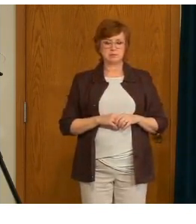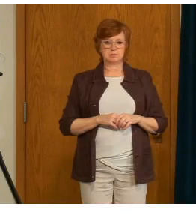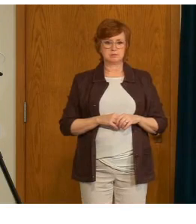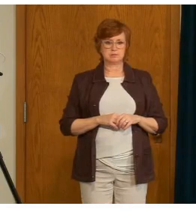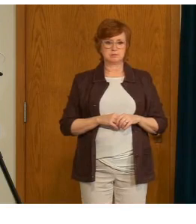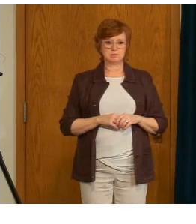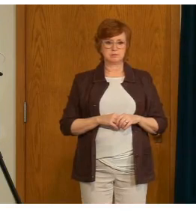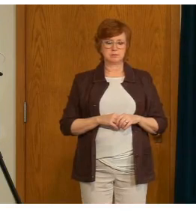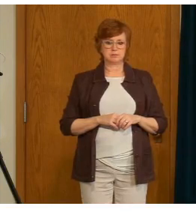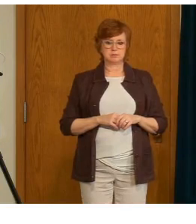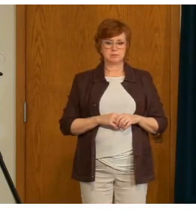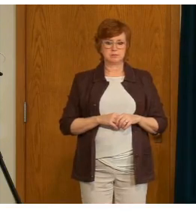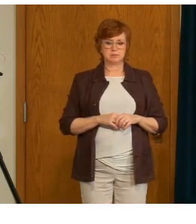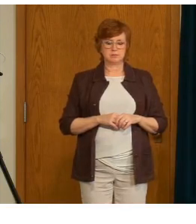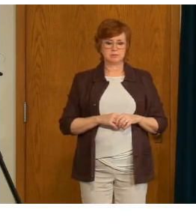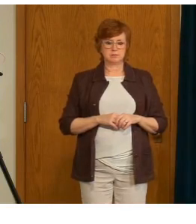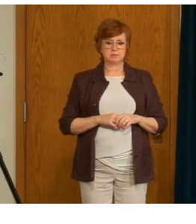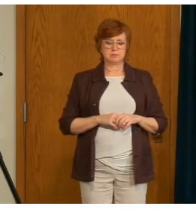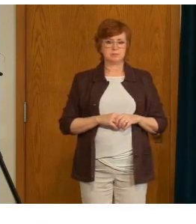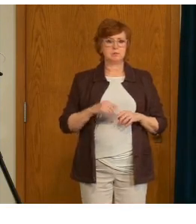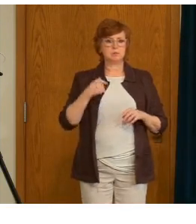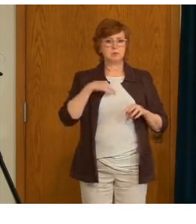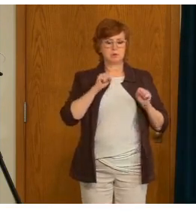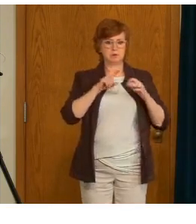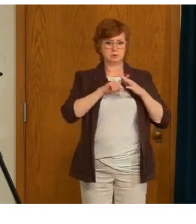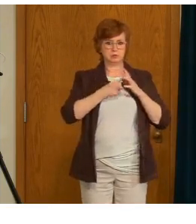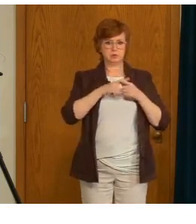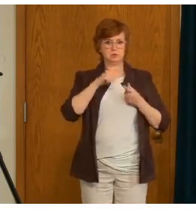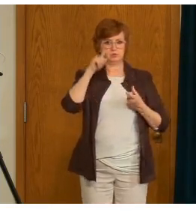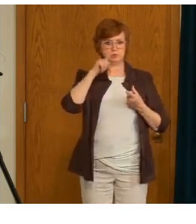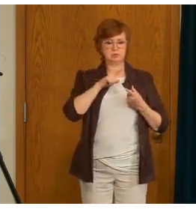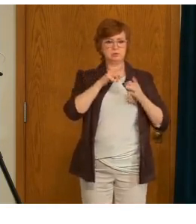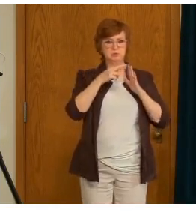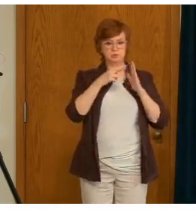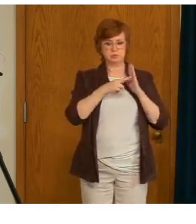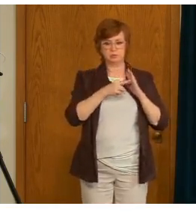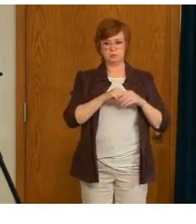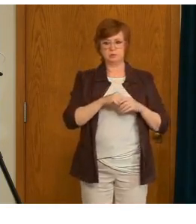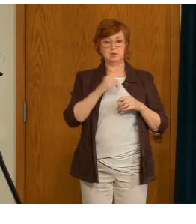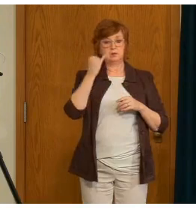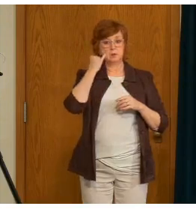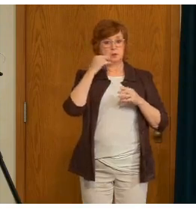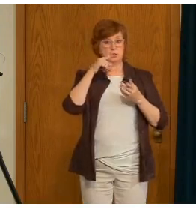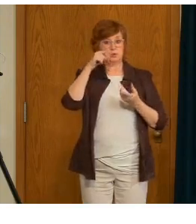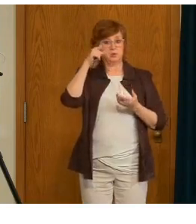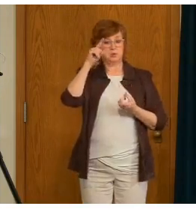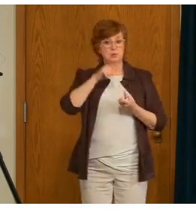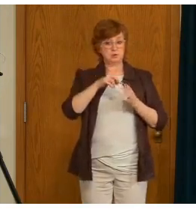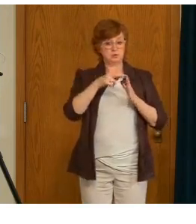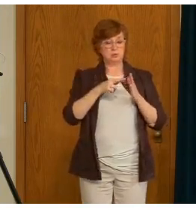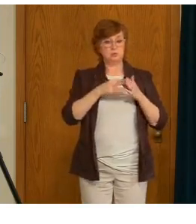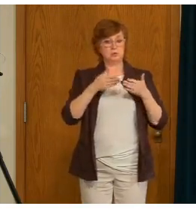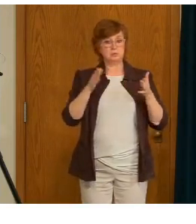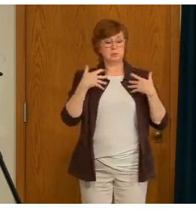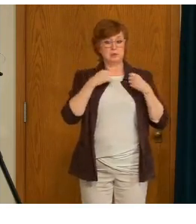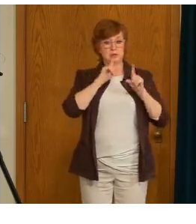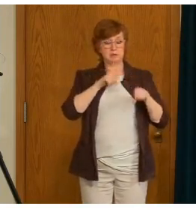dose, the more easily we can start relaxing public health measures. But if we start relaxing public health